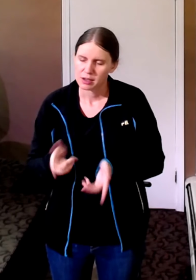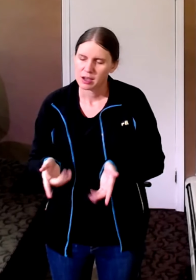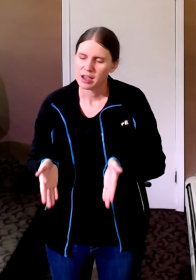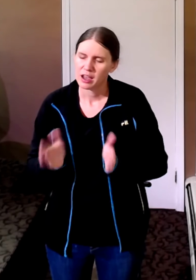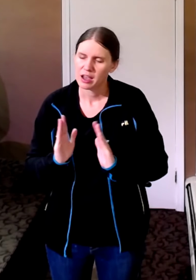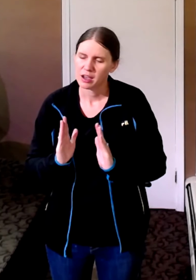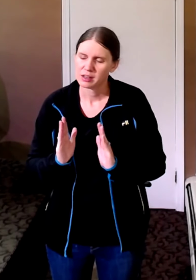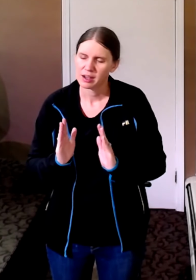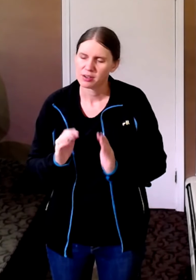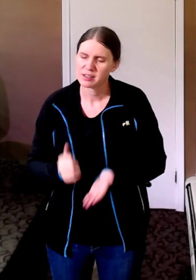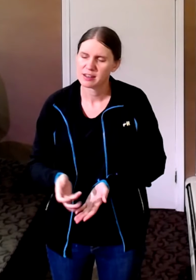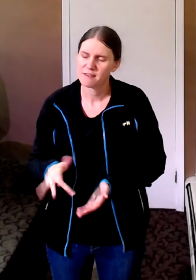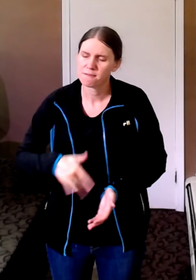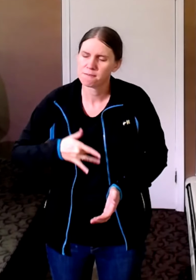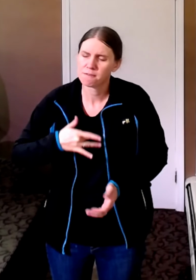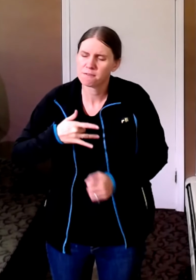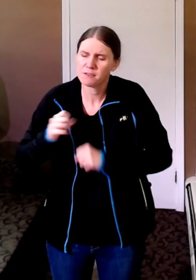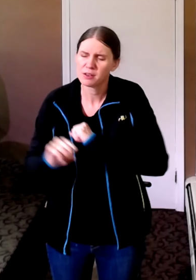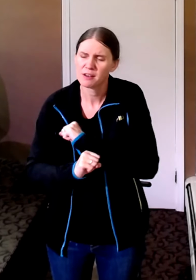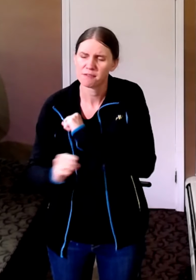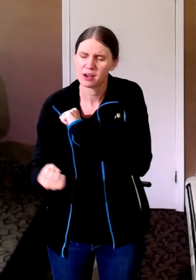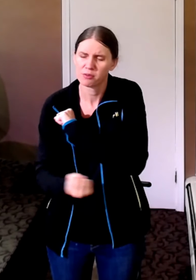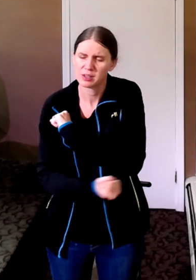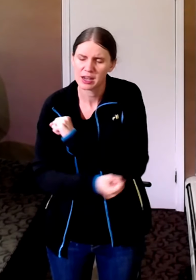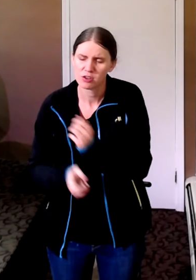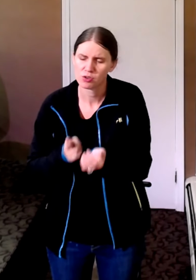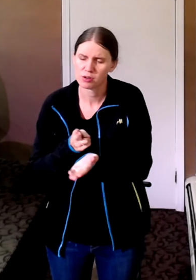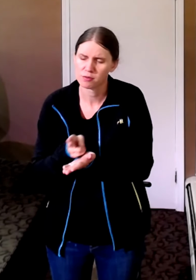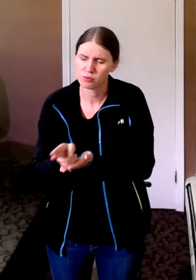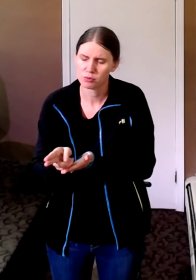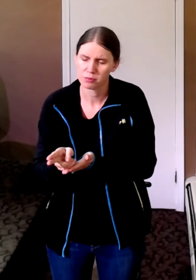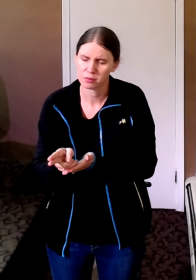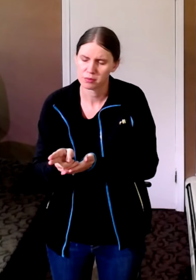the solid foundation of truth.